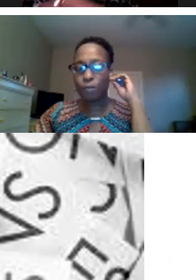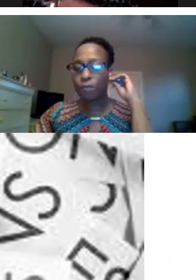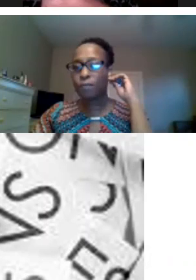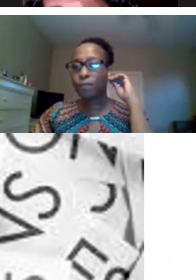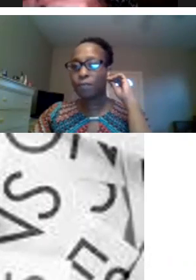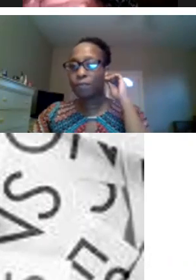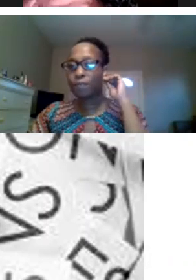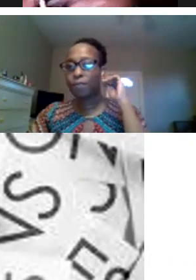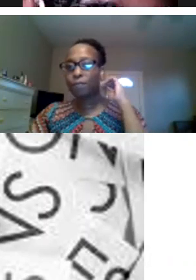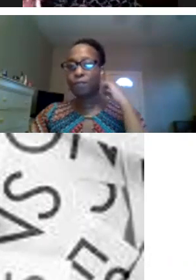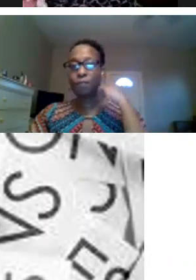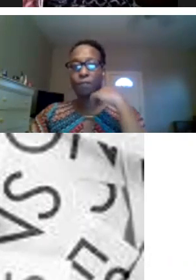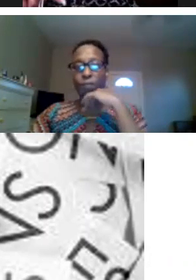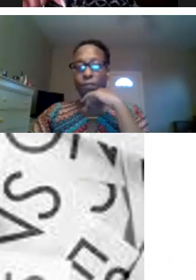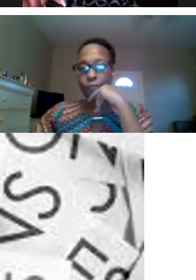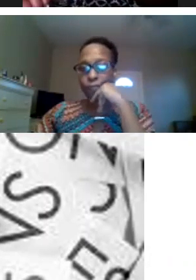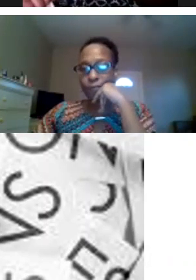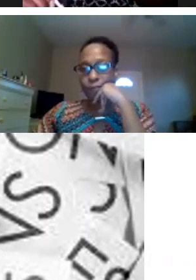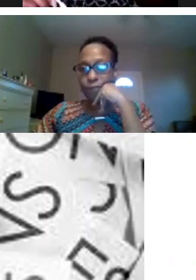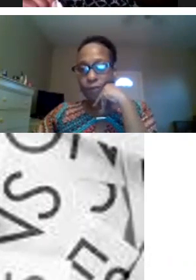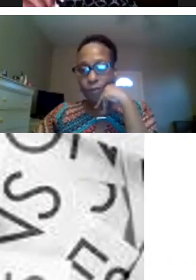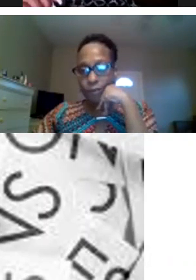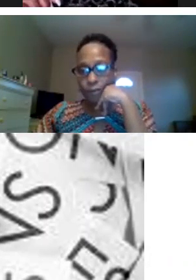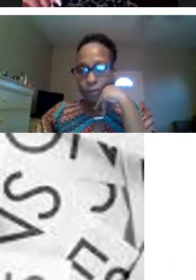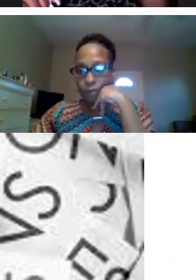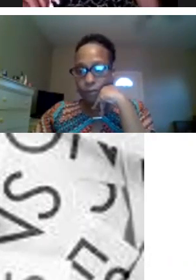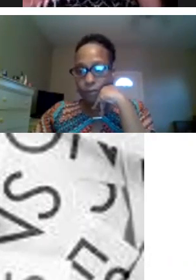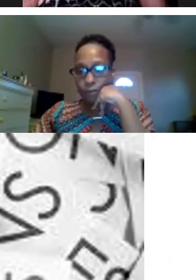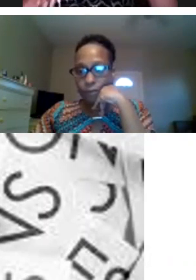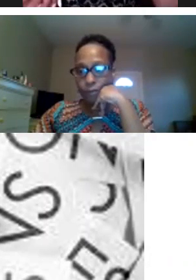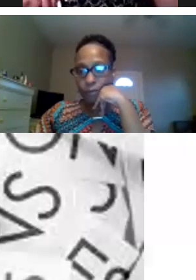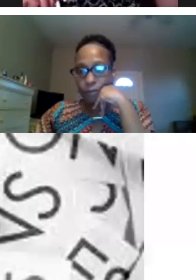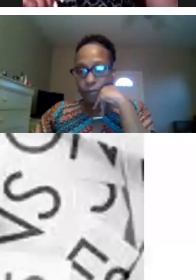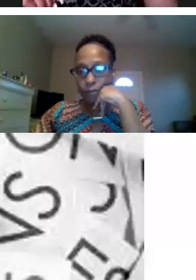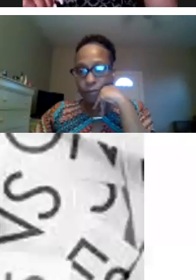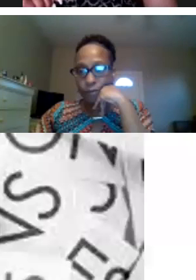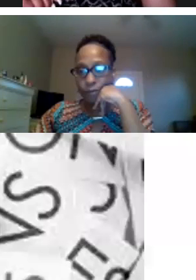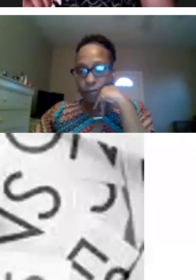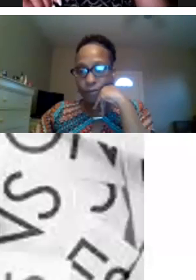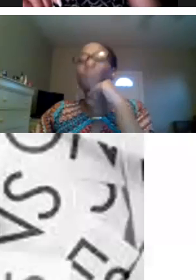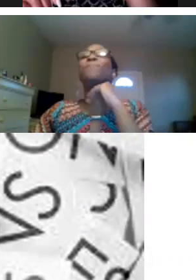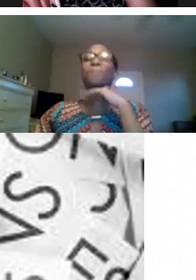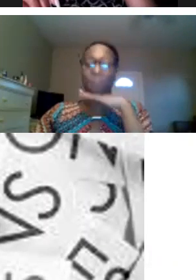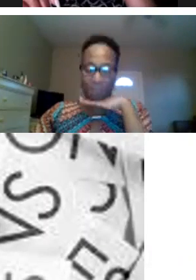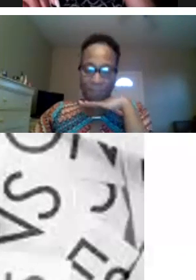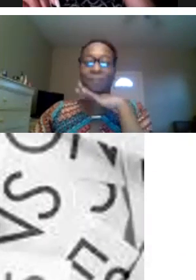group? For one, it doesn't look like they're being attacked.